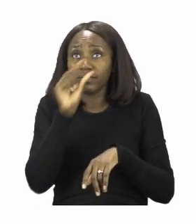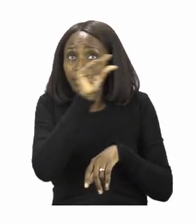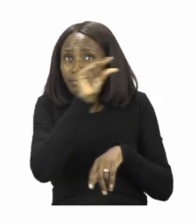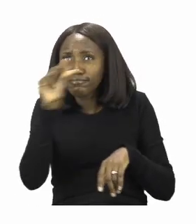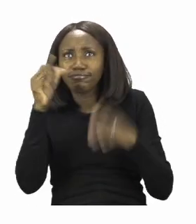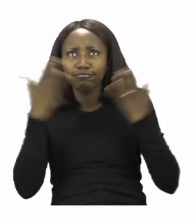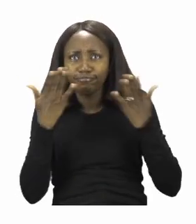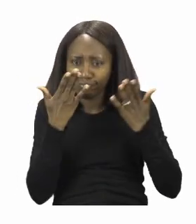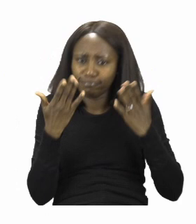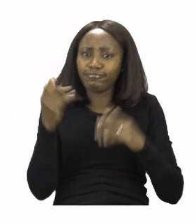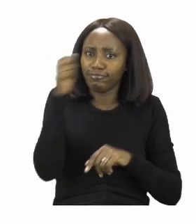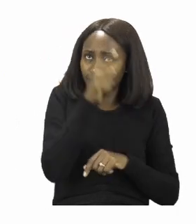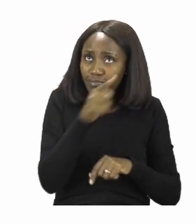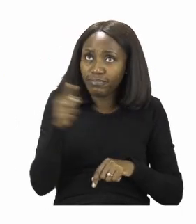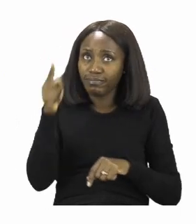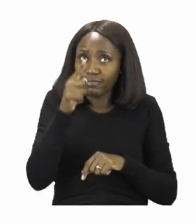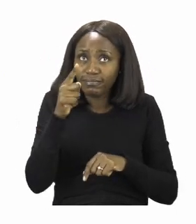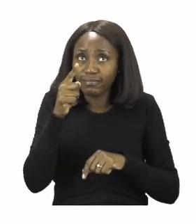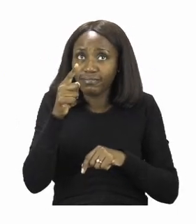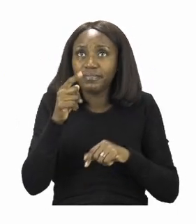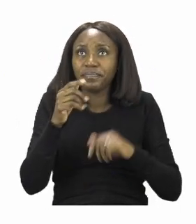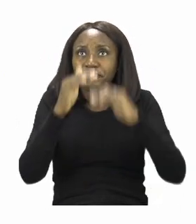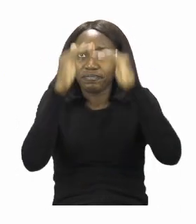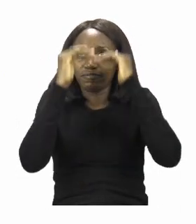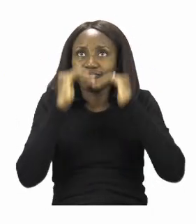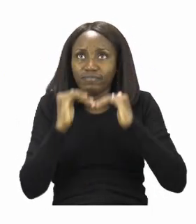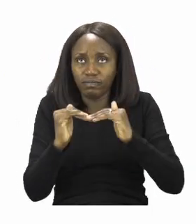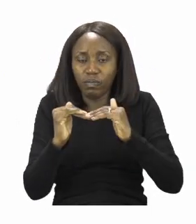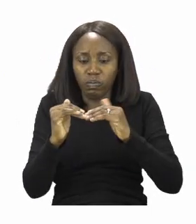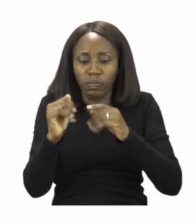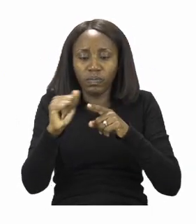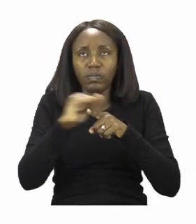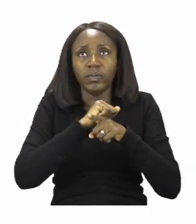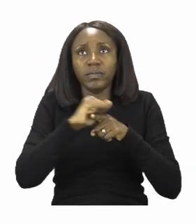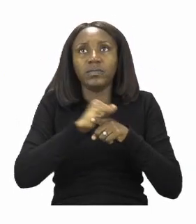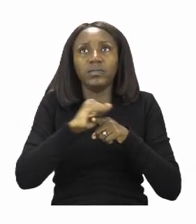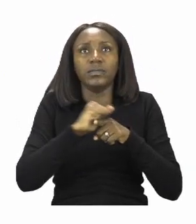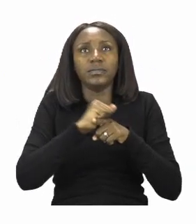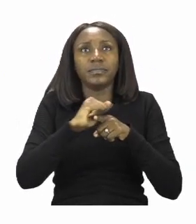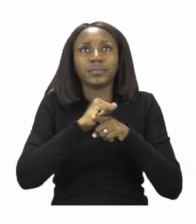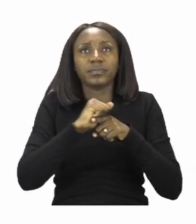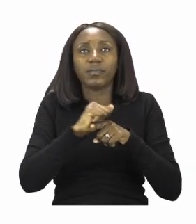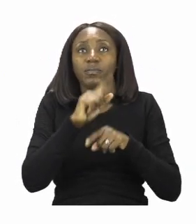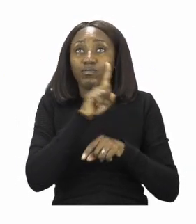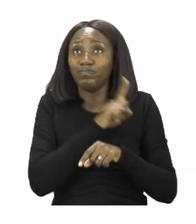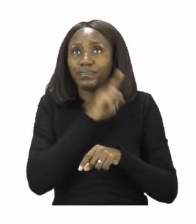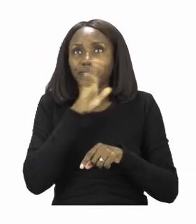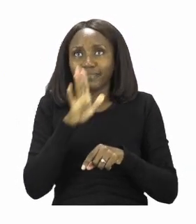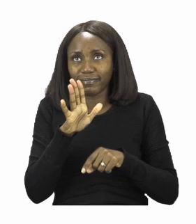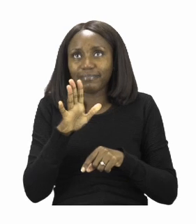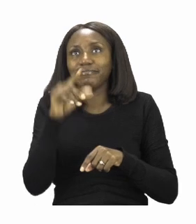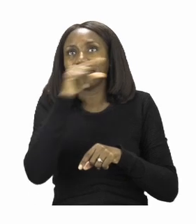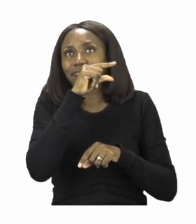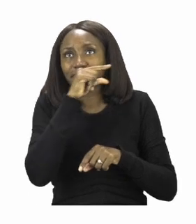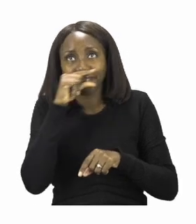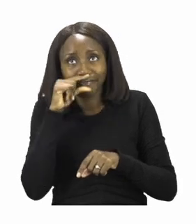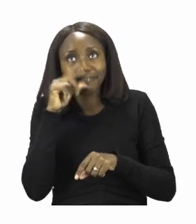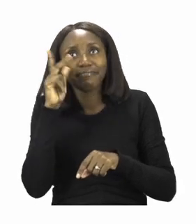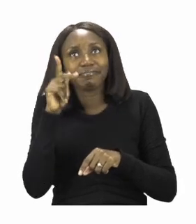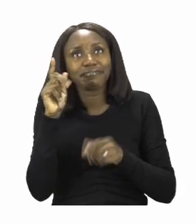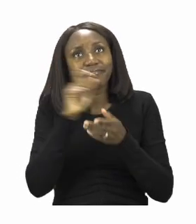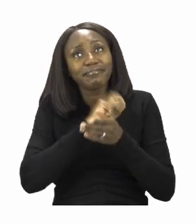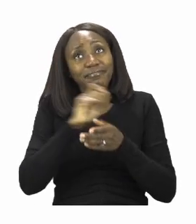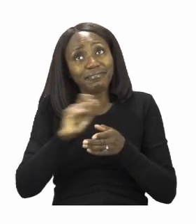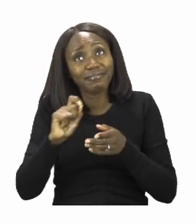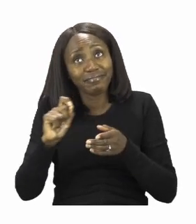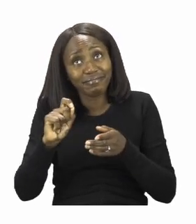you will trace the number 15 and then write it. And when you're done tracing, you're going